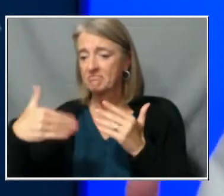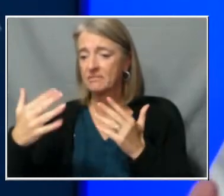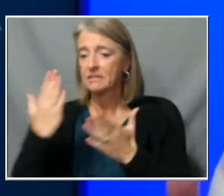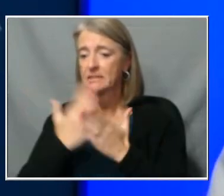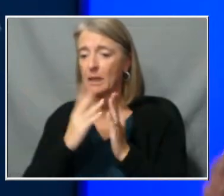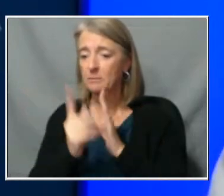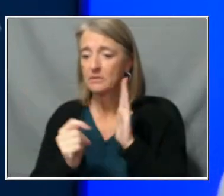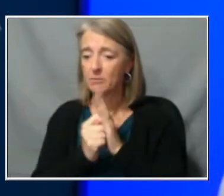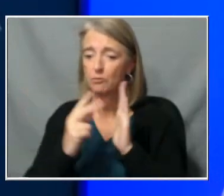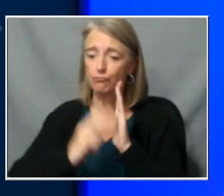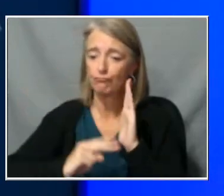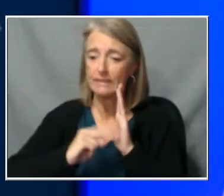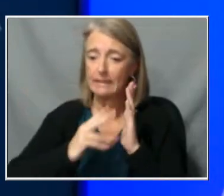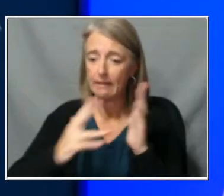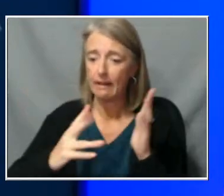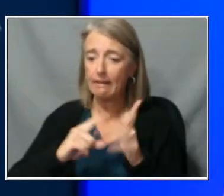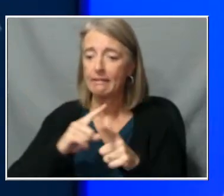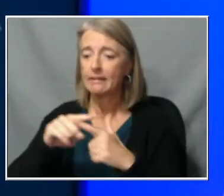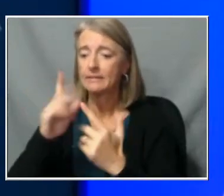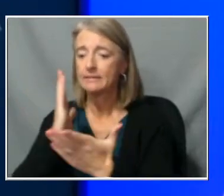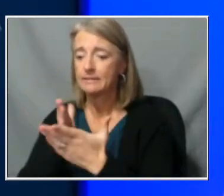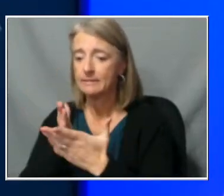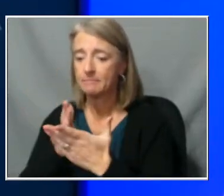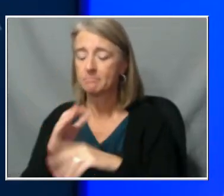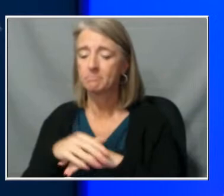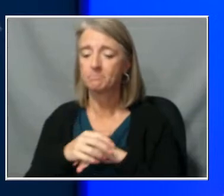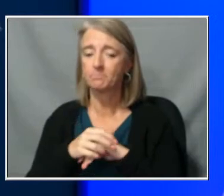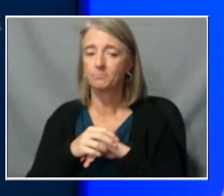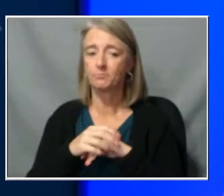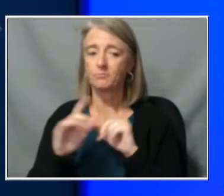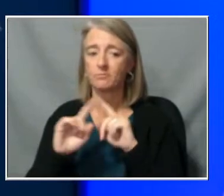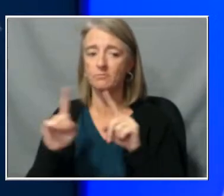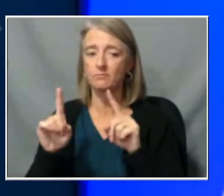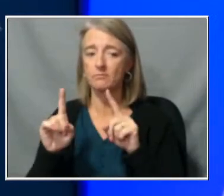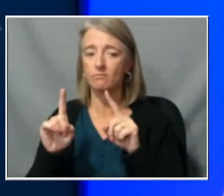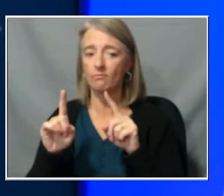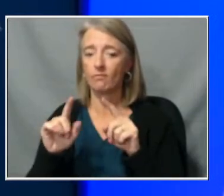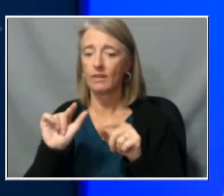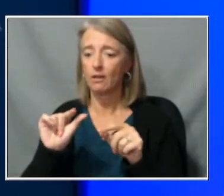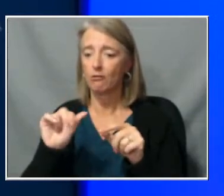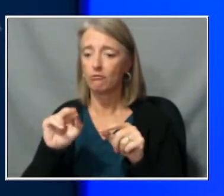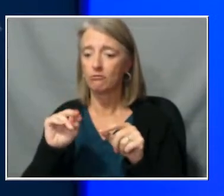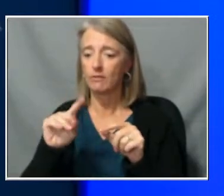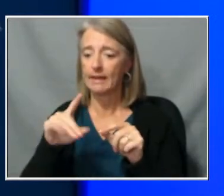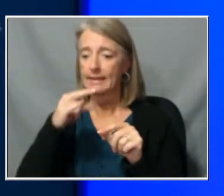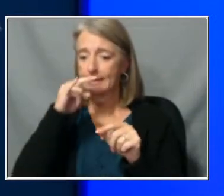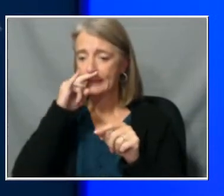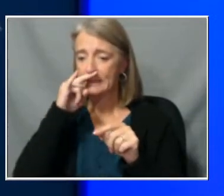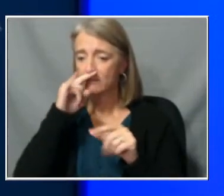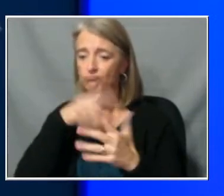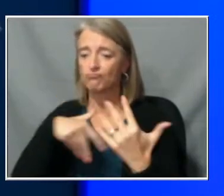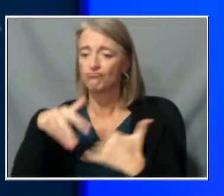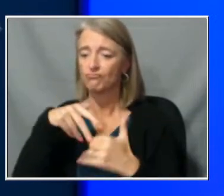read a lot and then I stop. And but that grandkids, spend time with them,